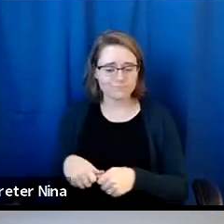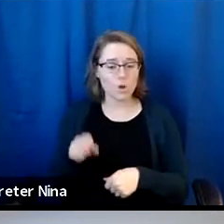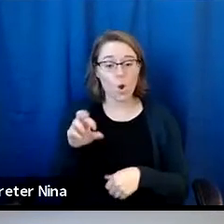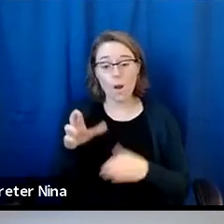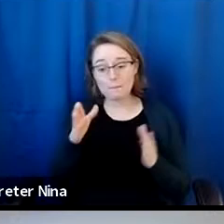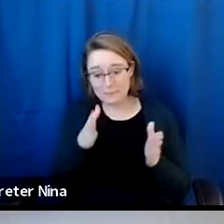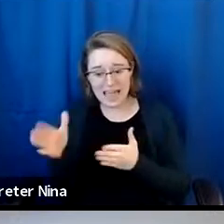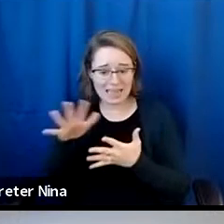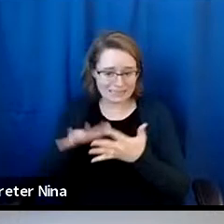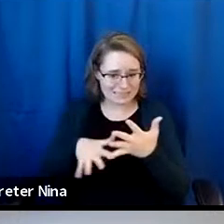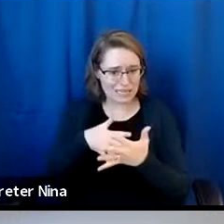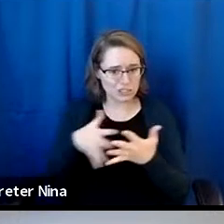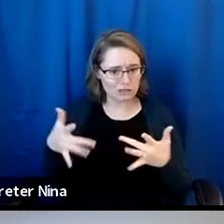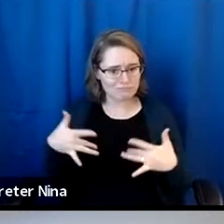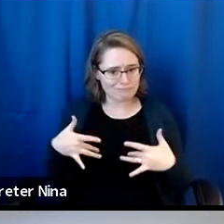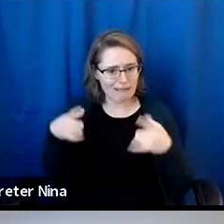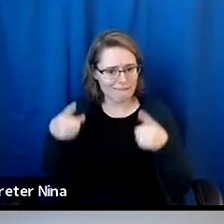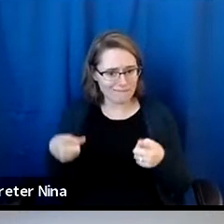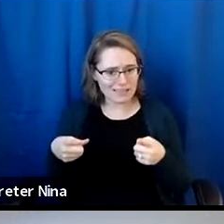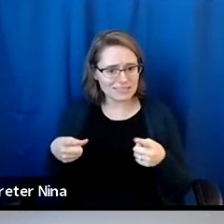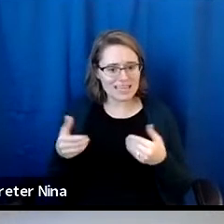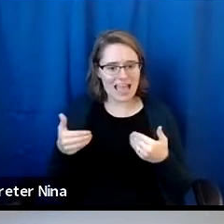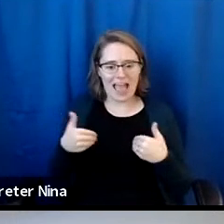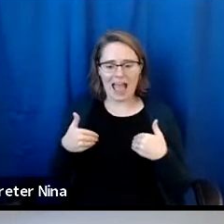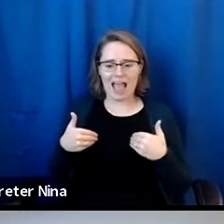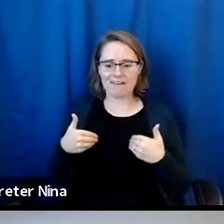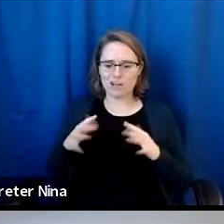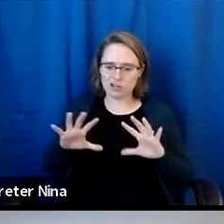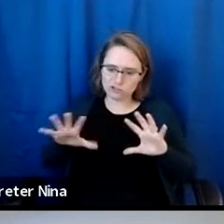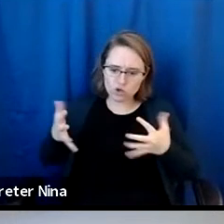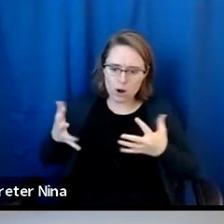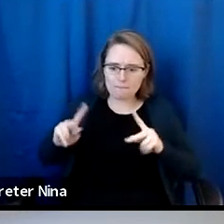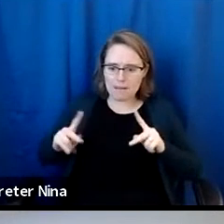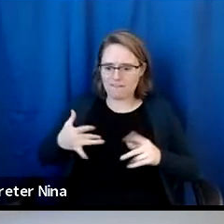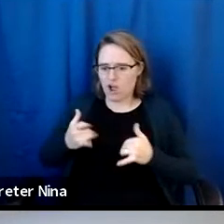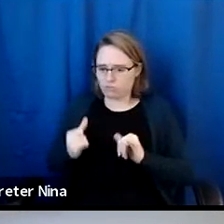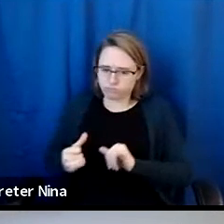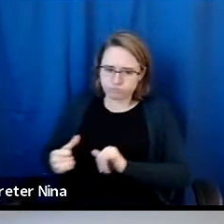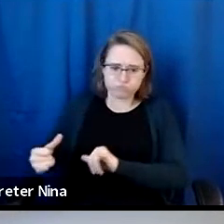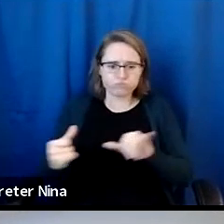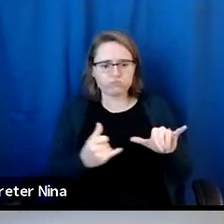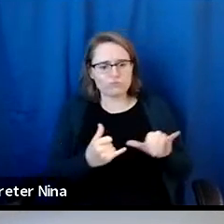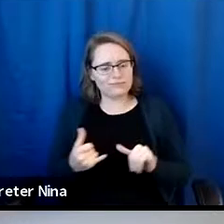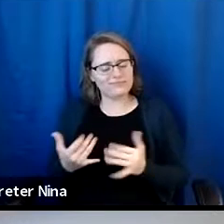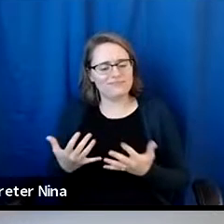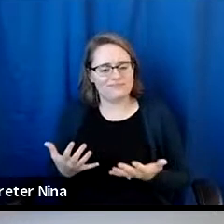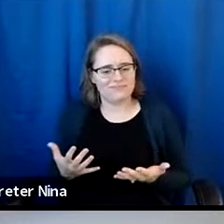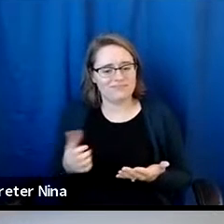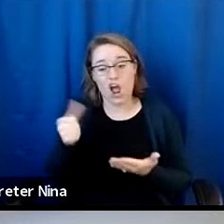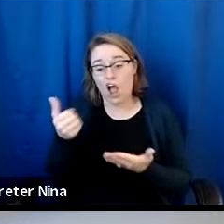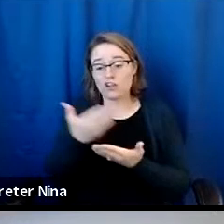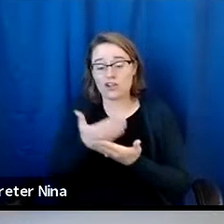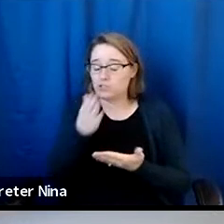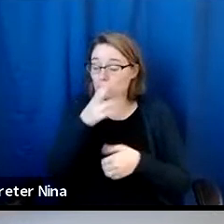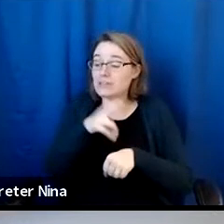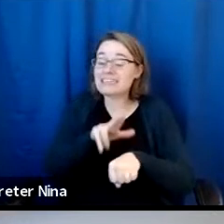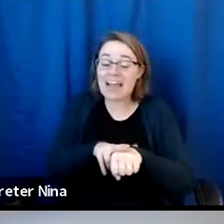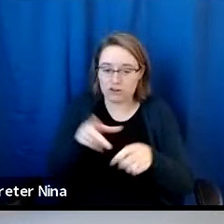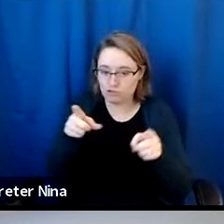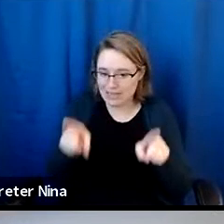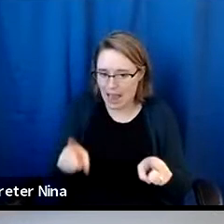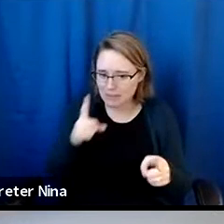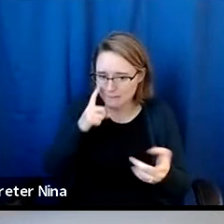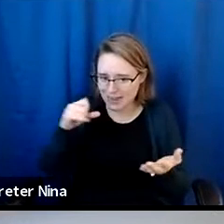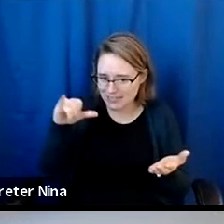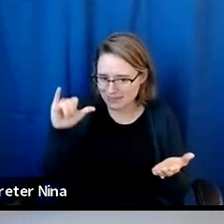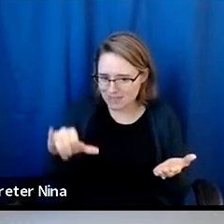and schedule things so that you just have this fabric of people with like interests, and other things will naturally come as a result of that. But you